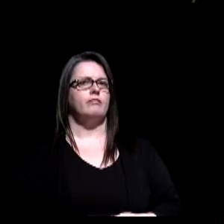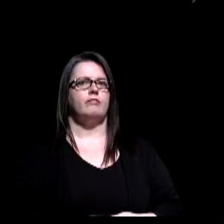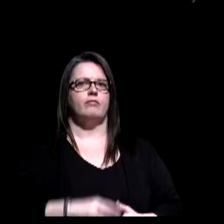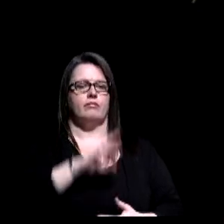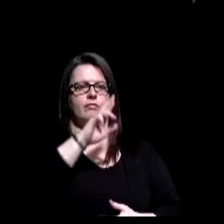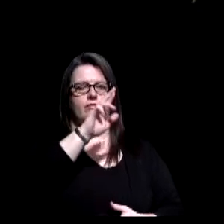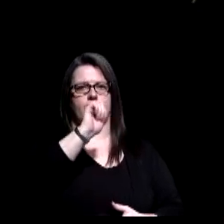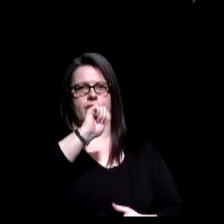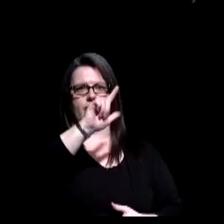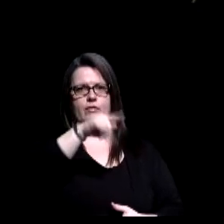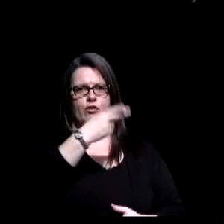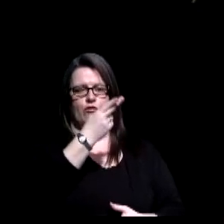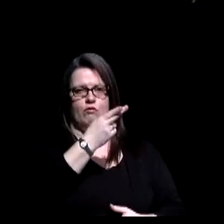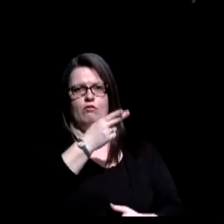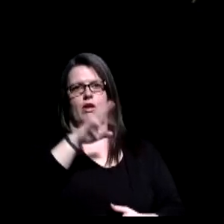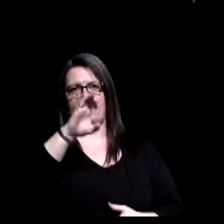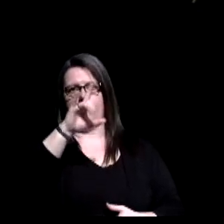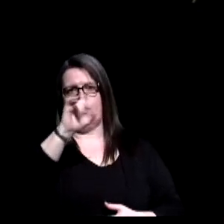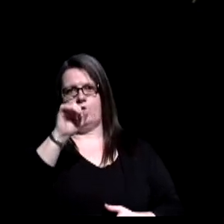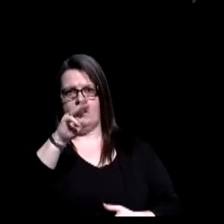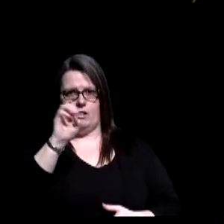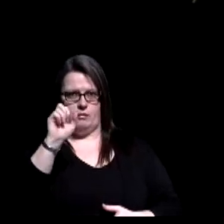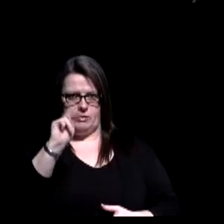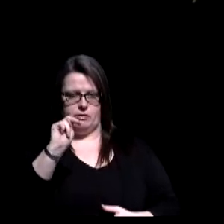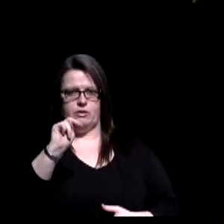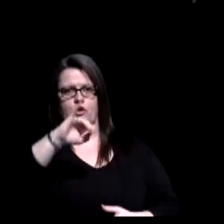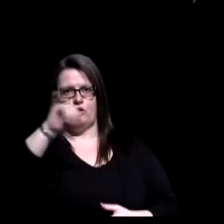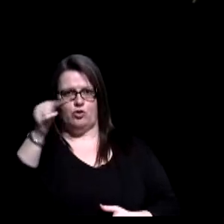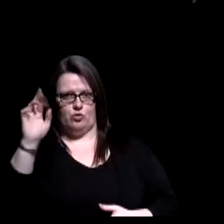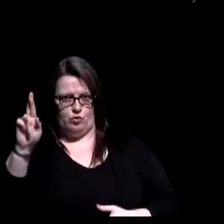Ralph Clemens Jr.,